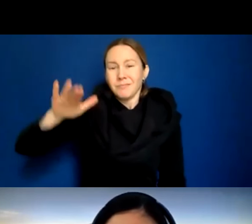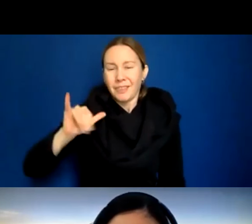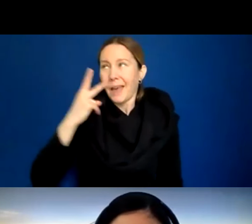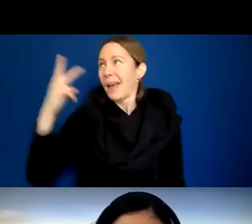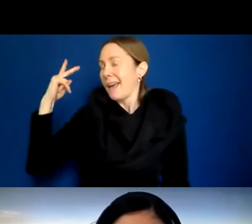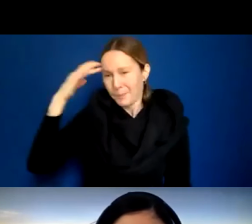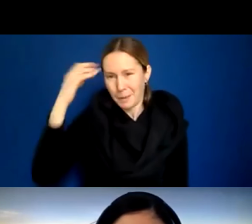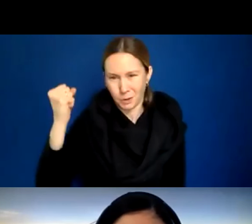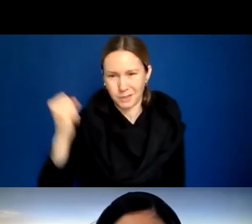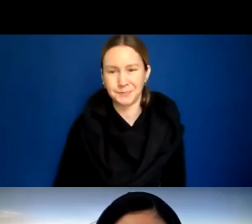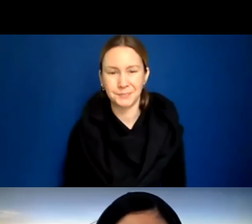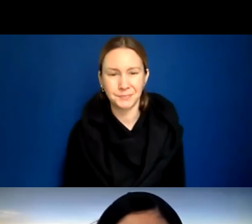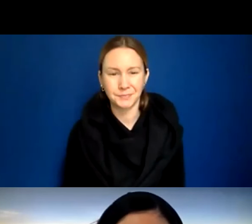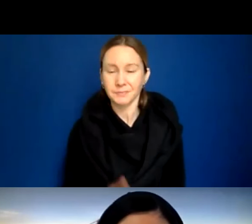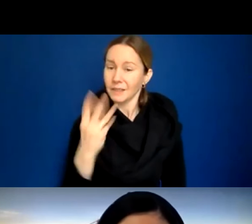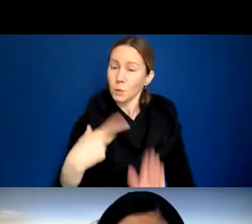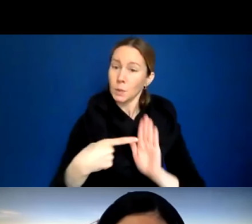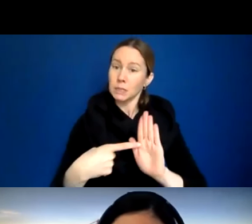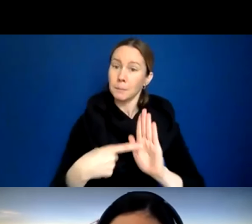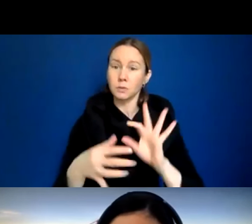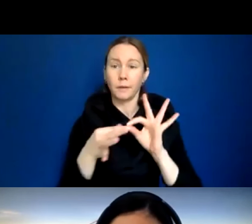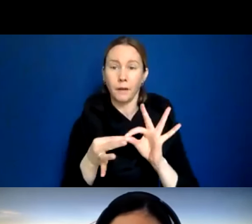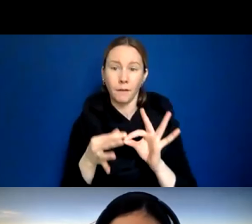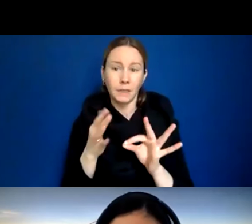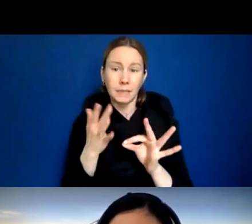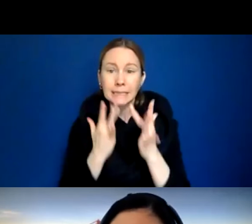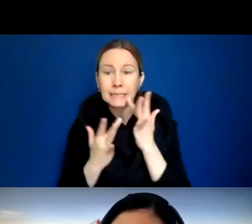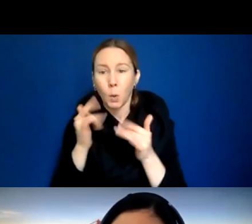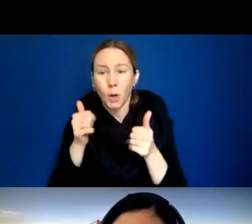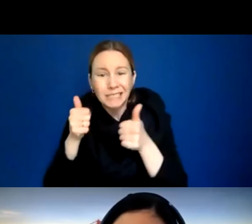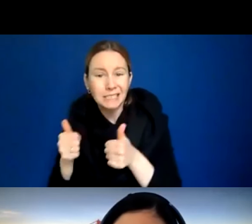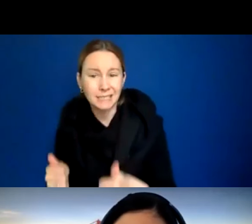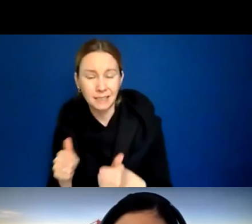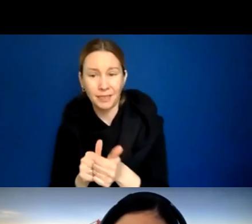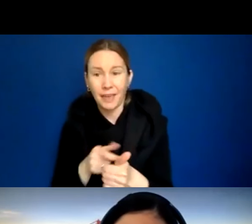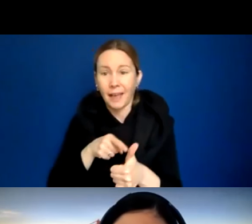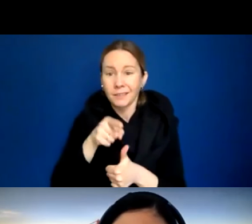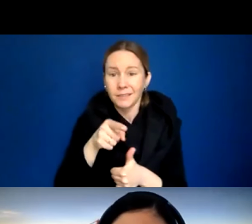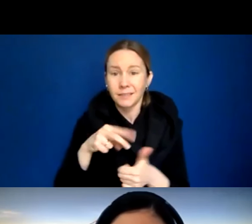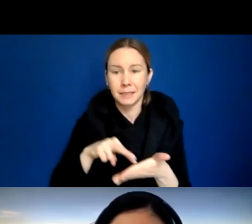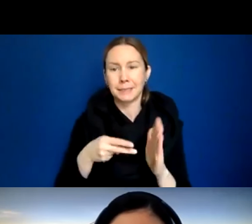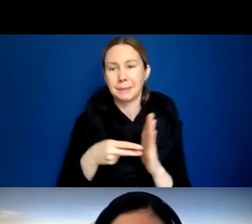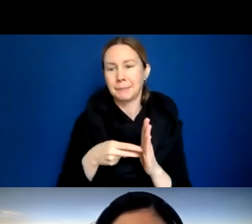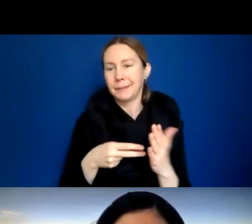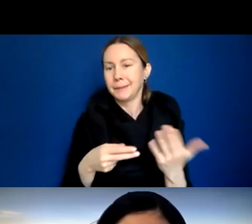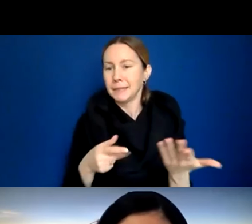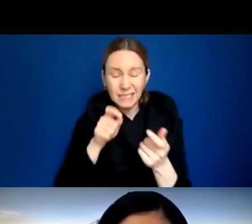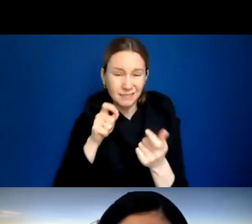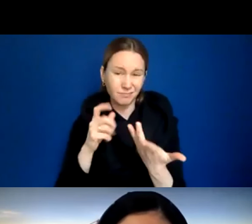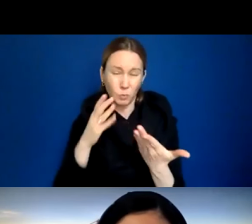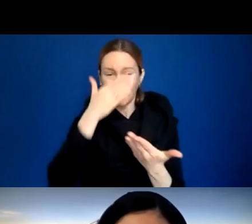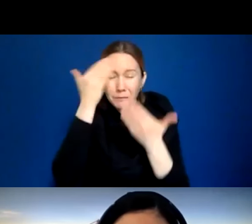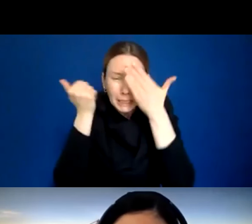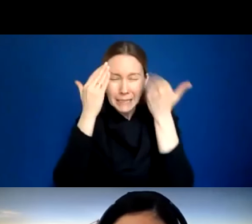Some examples of some deficits in this area is forgetting details of recent